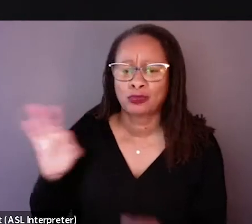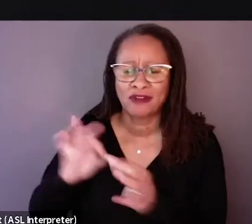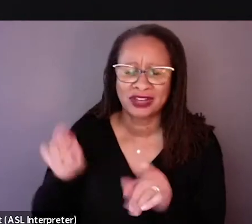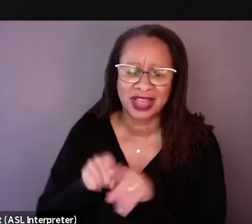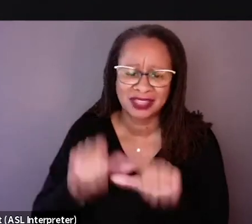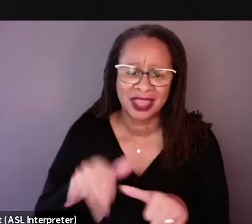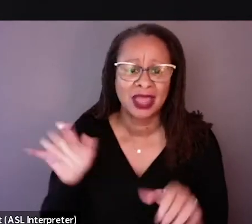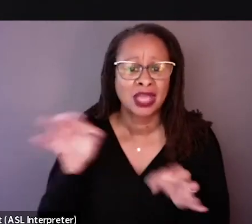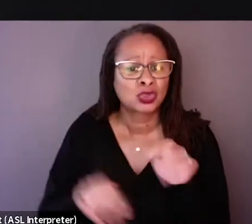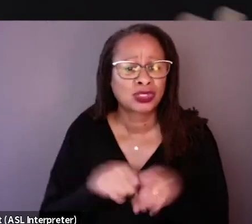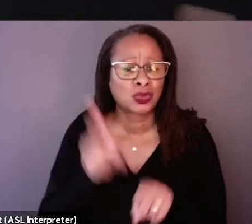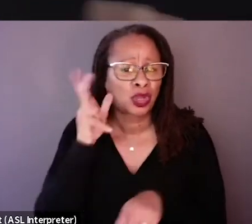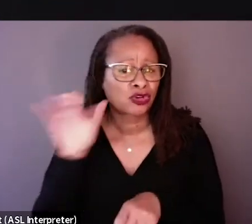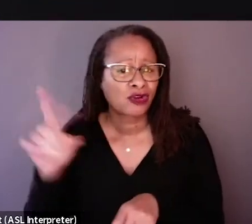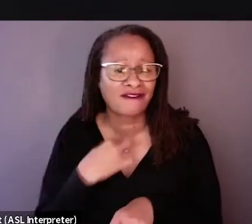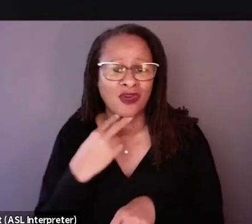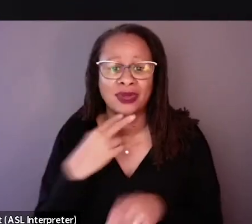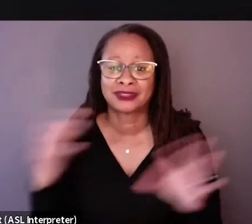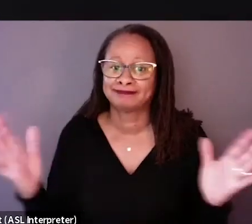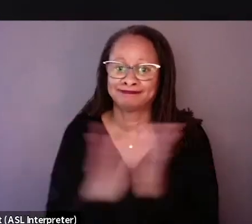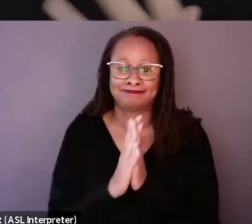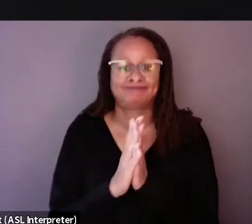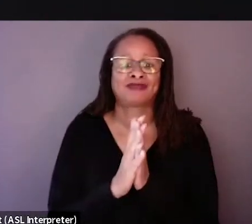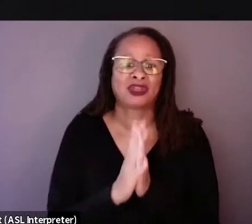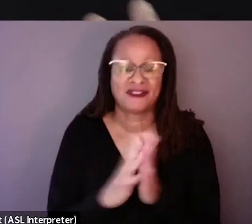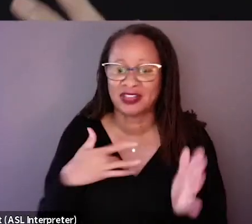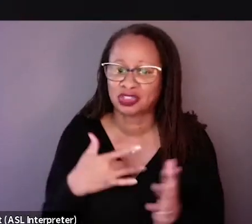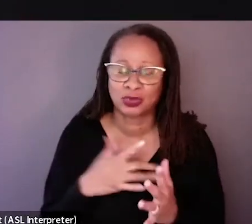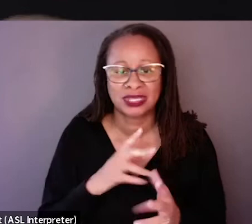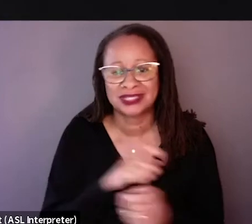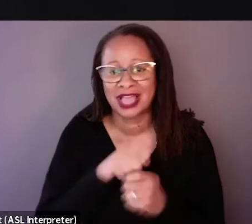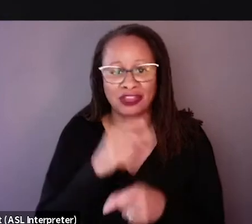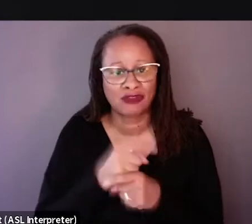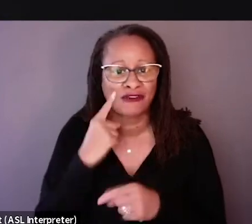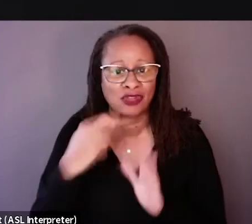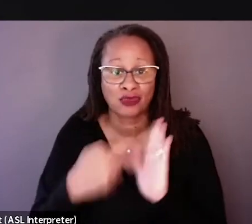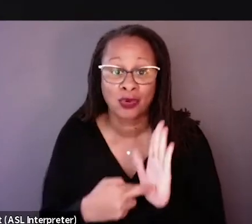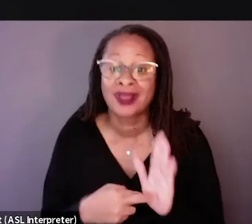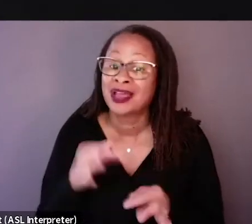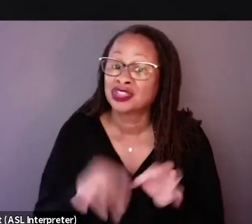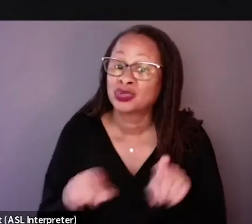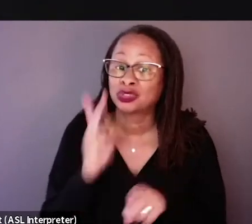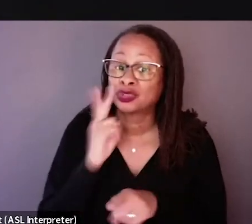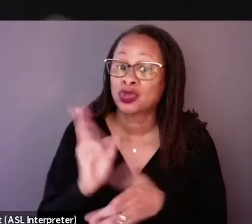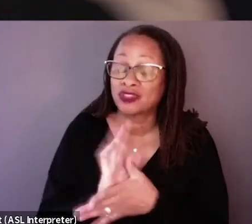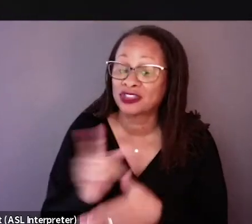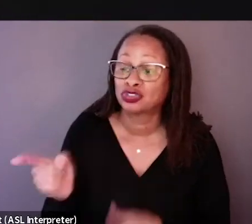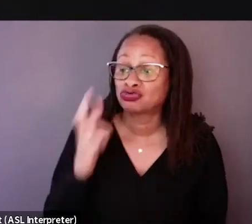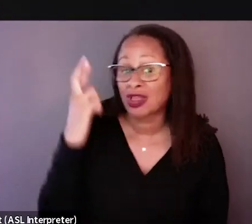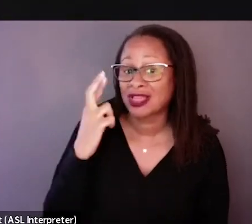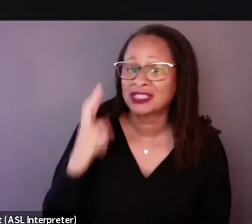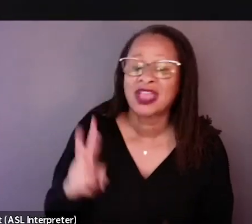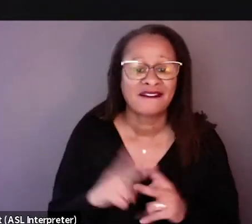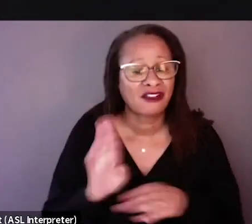heard her voice, it was as if she was meant to play the role. And I think as soon as she saw the film, she realized too that she had a very